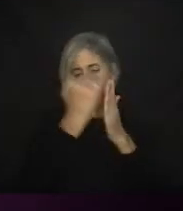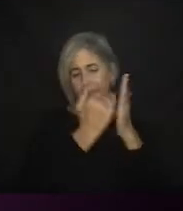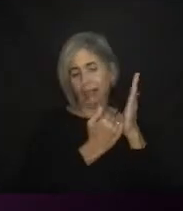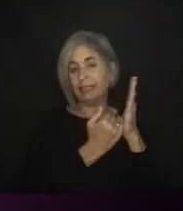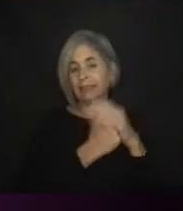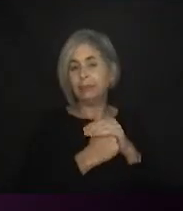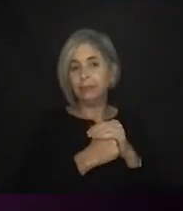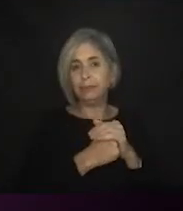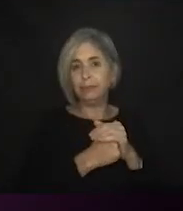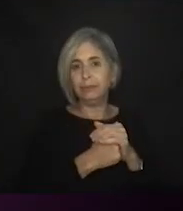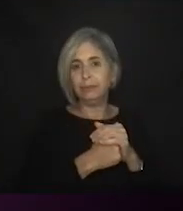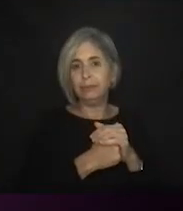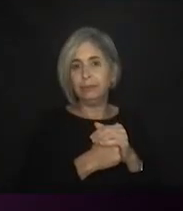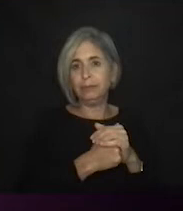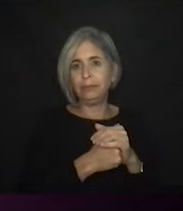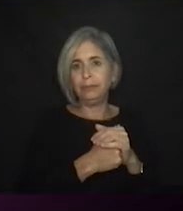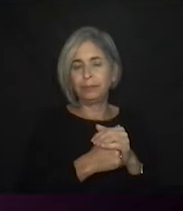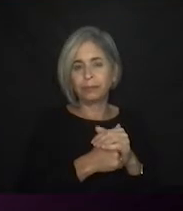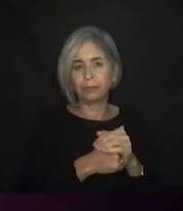list.